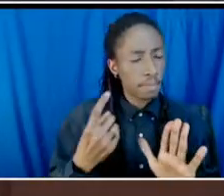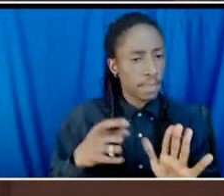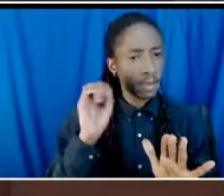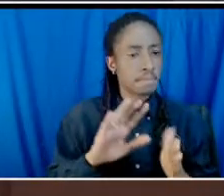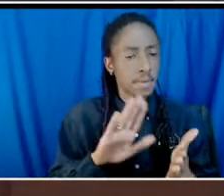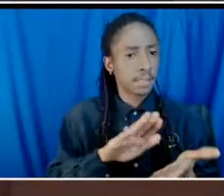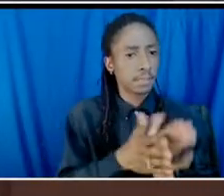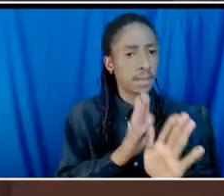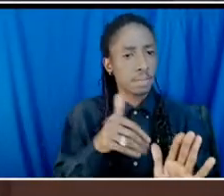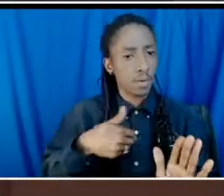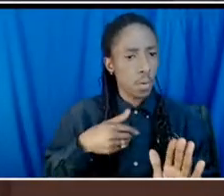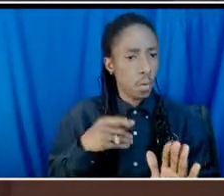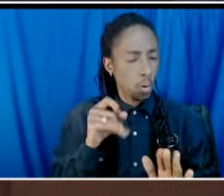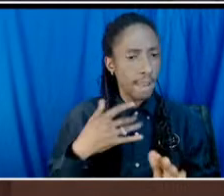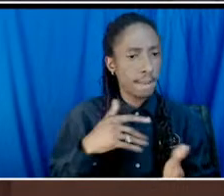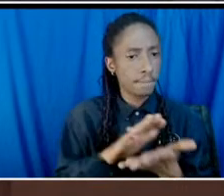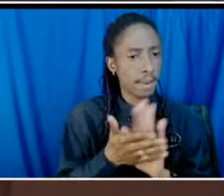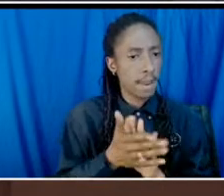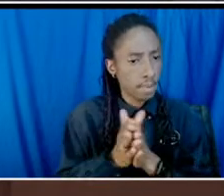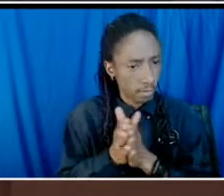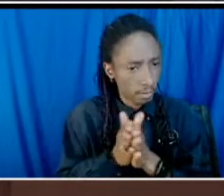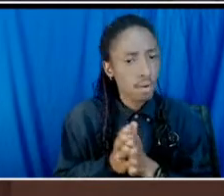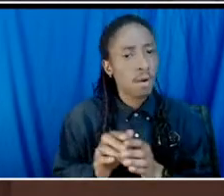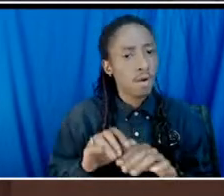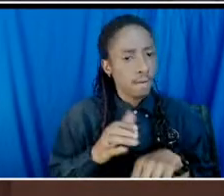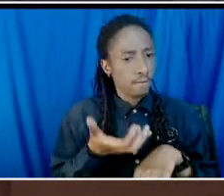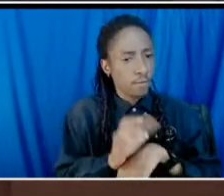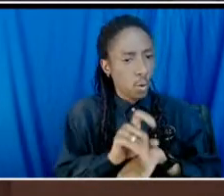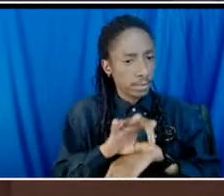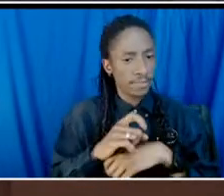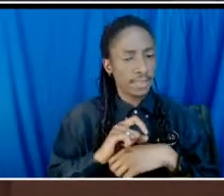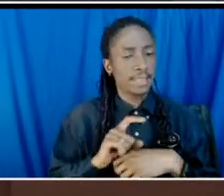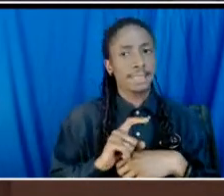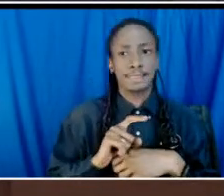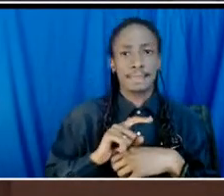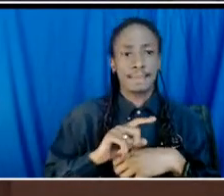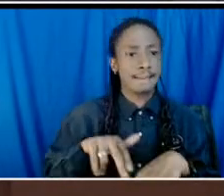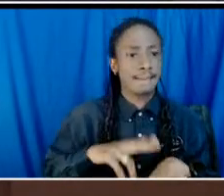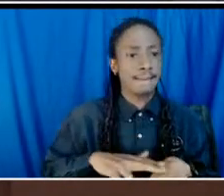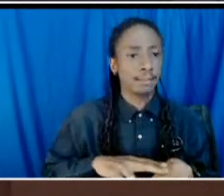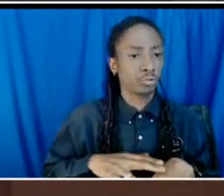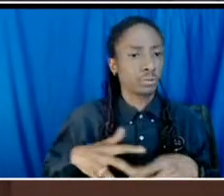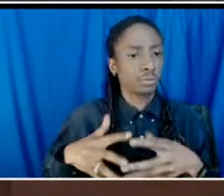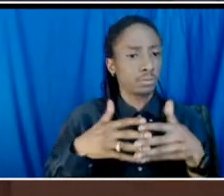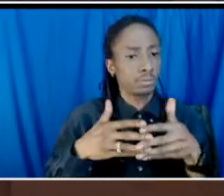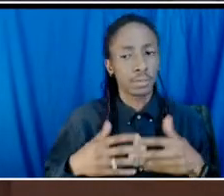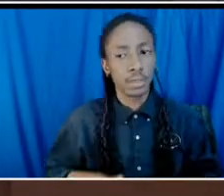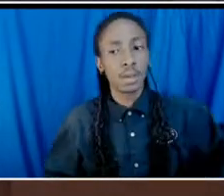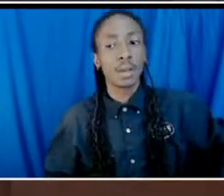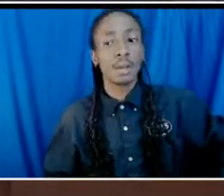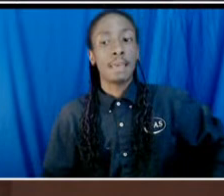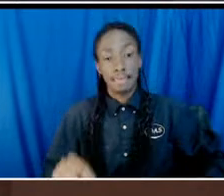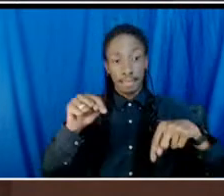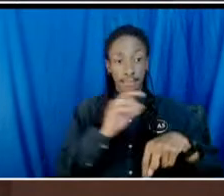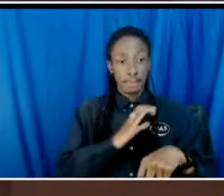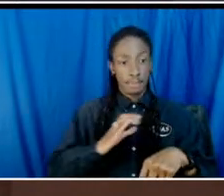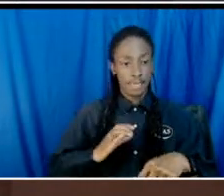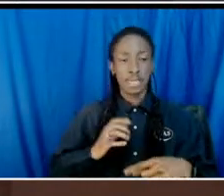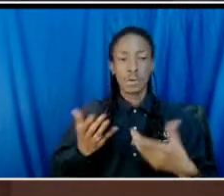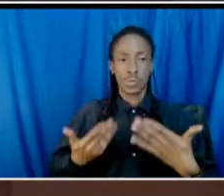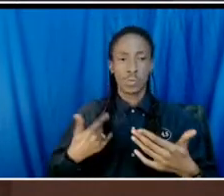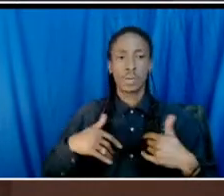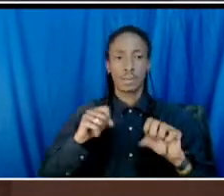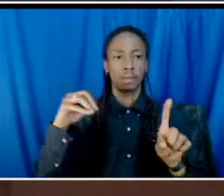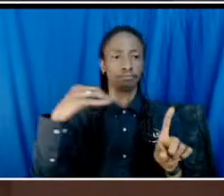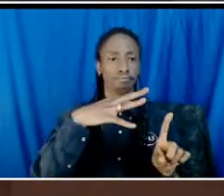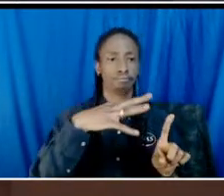our service to this nation. We on this committee, we may be able to shine light on the darkness, but